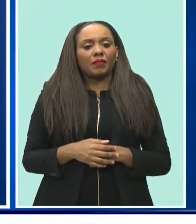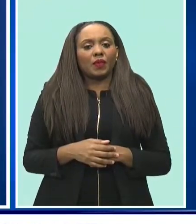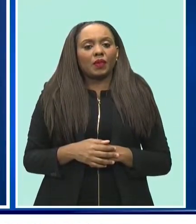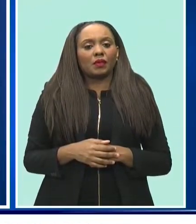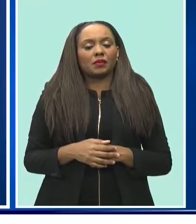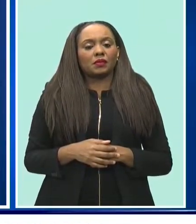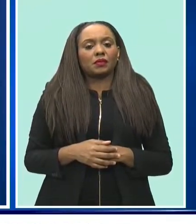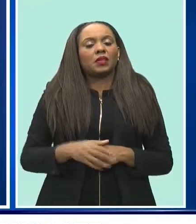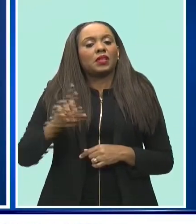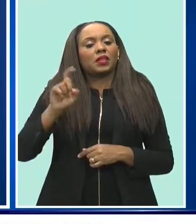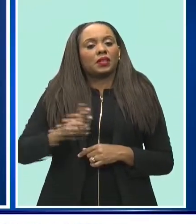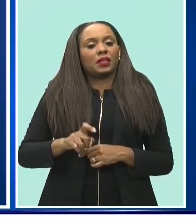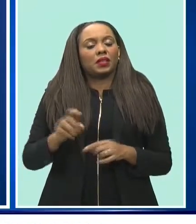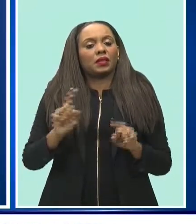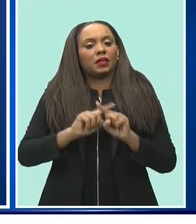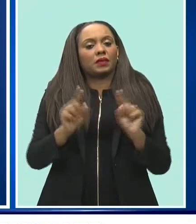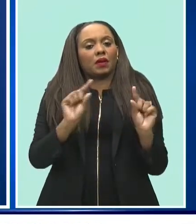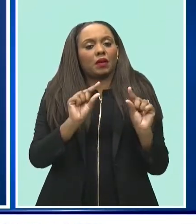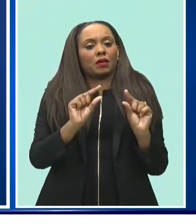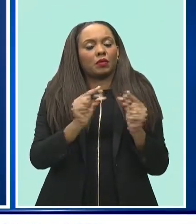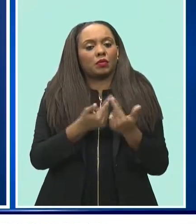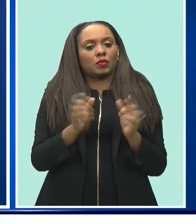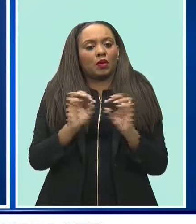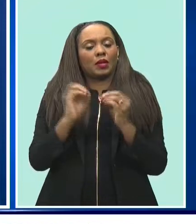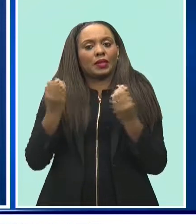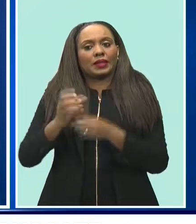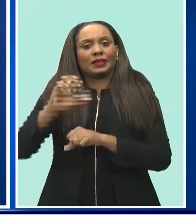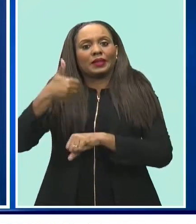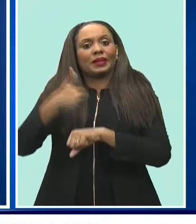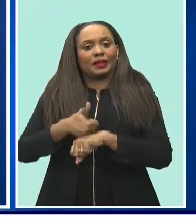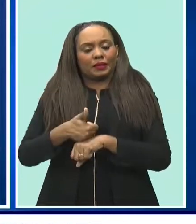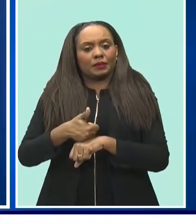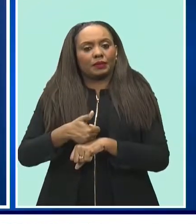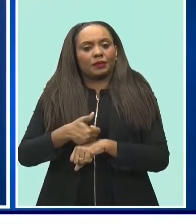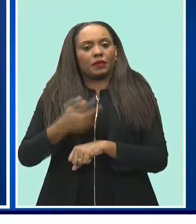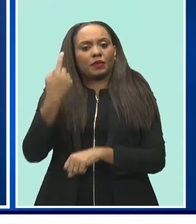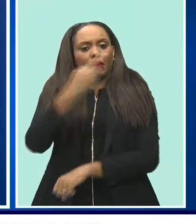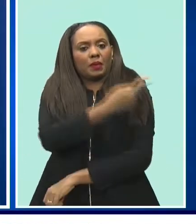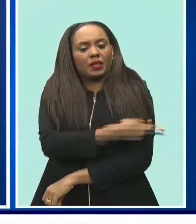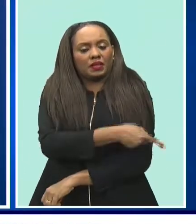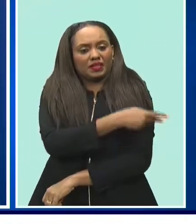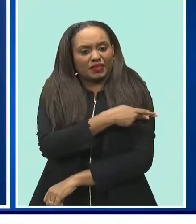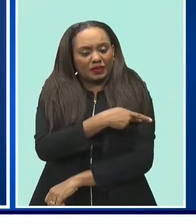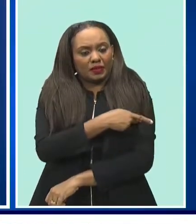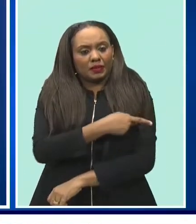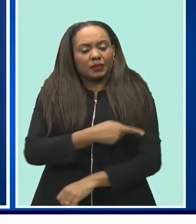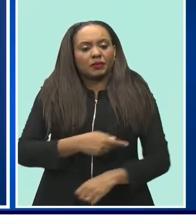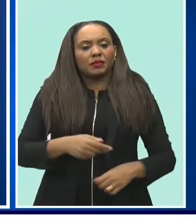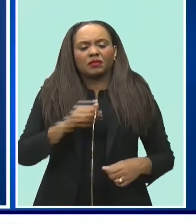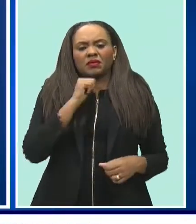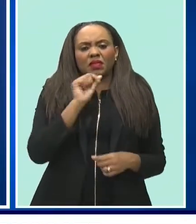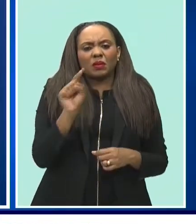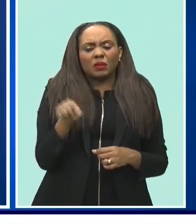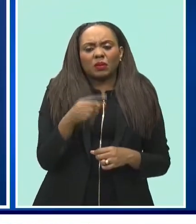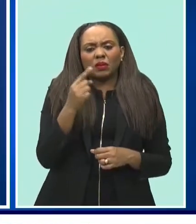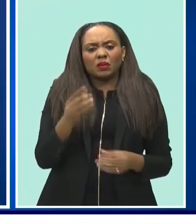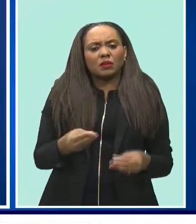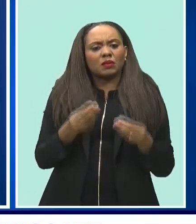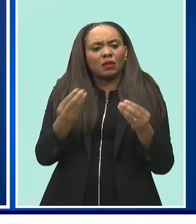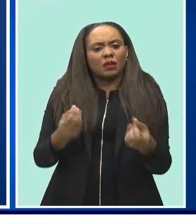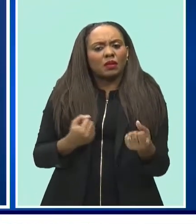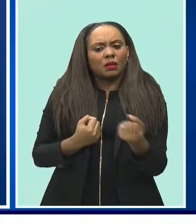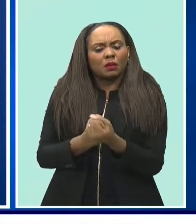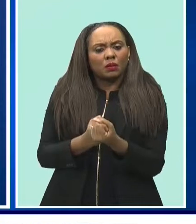patient organizations such as this, and, not only to provide